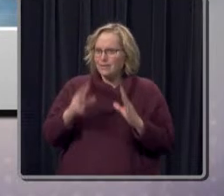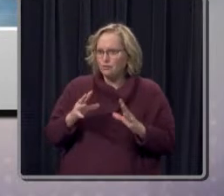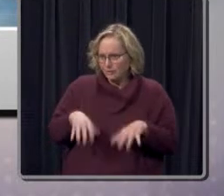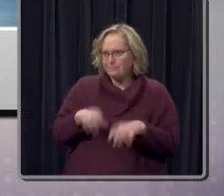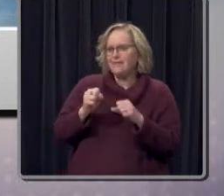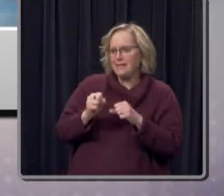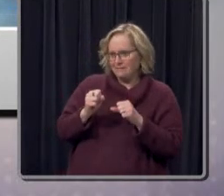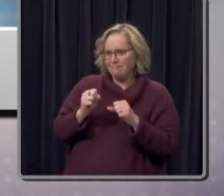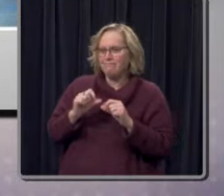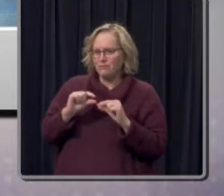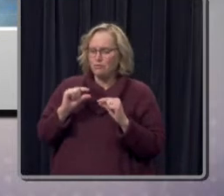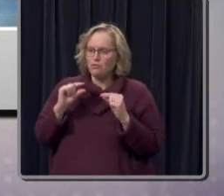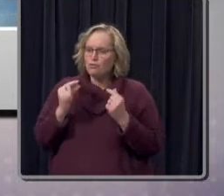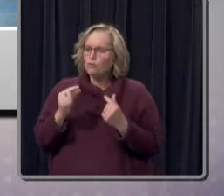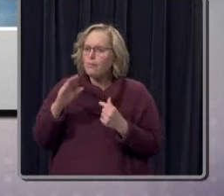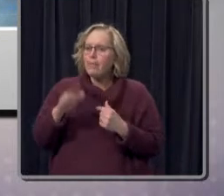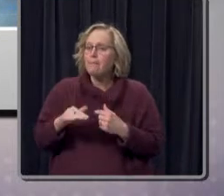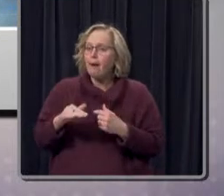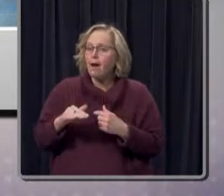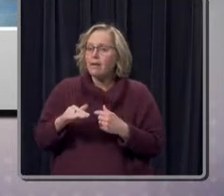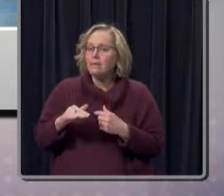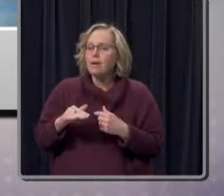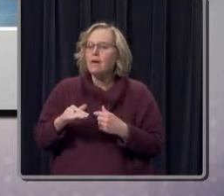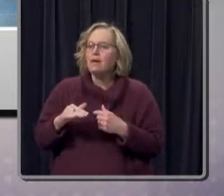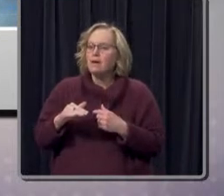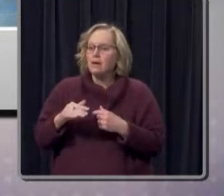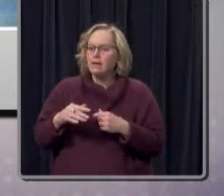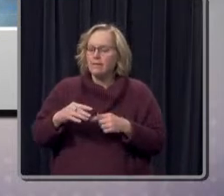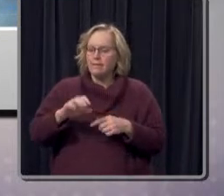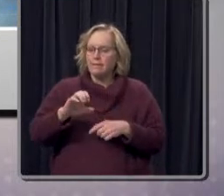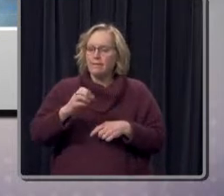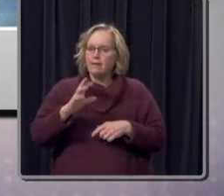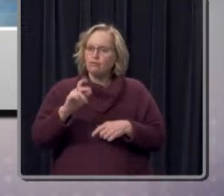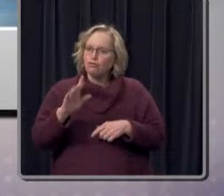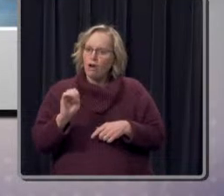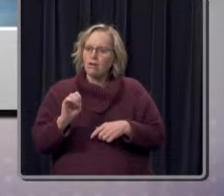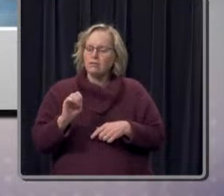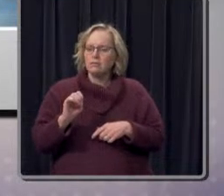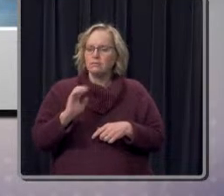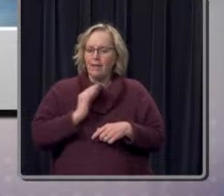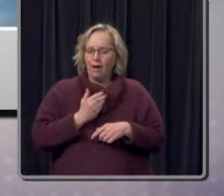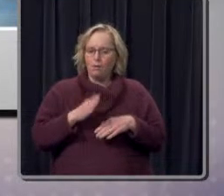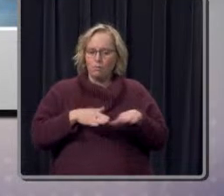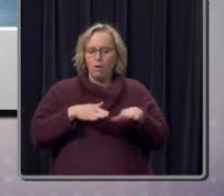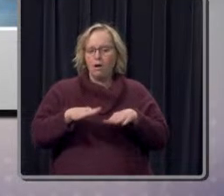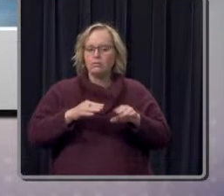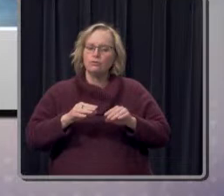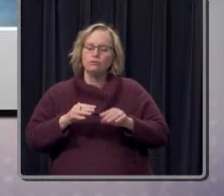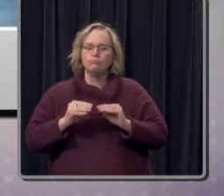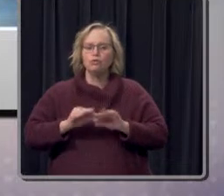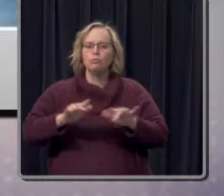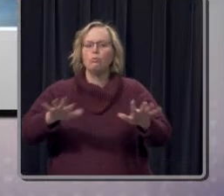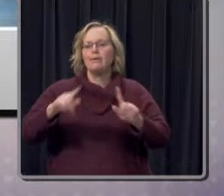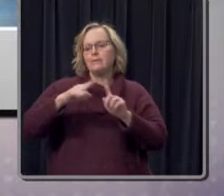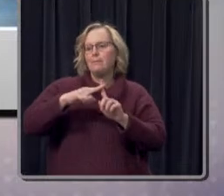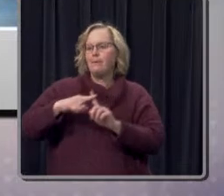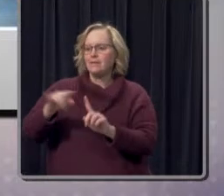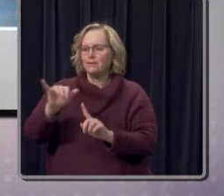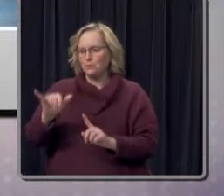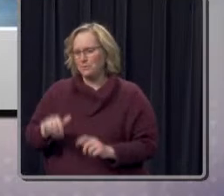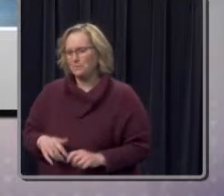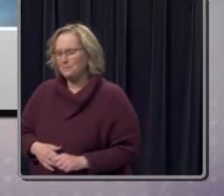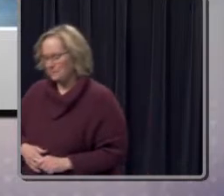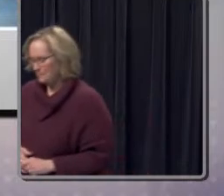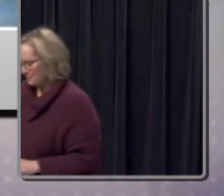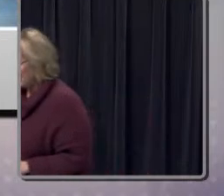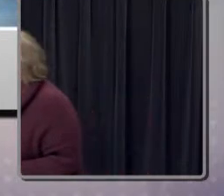see a group down there in the bottom that kind of chalked our walk one random day just to spread some positivity out as well.